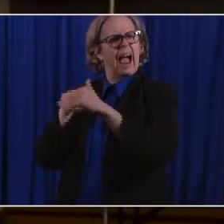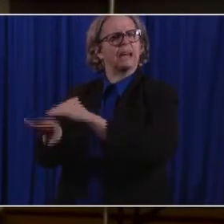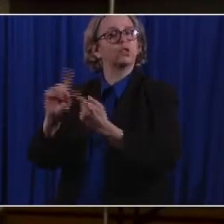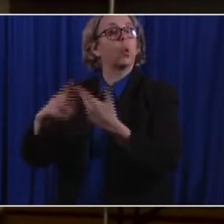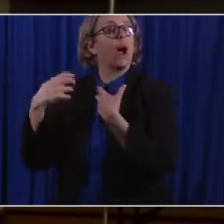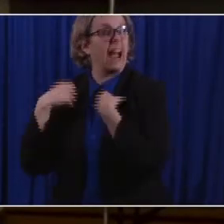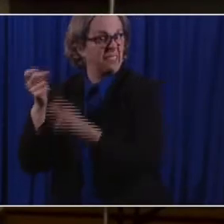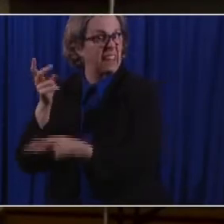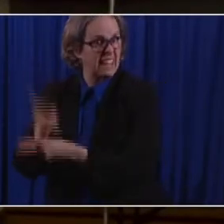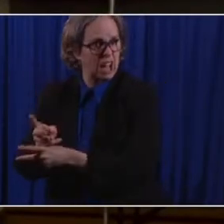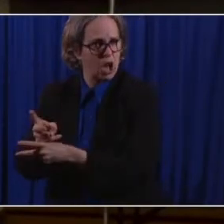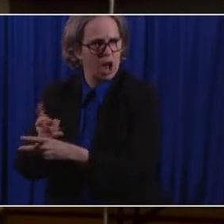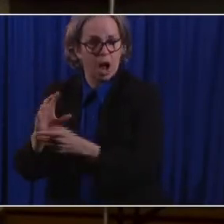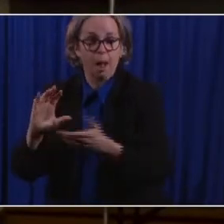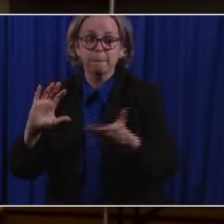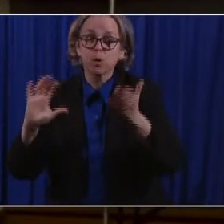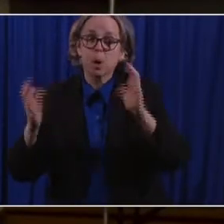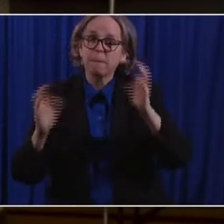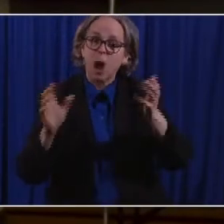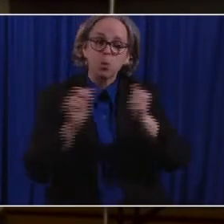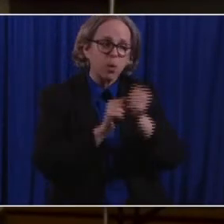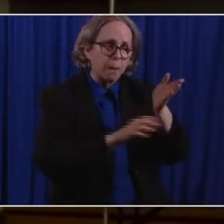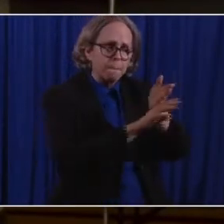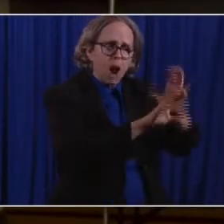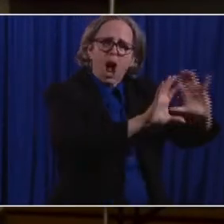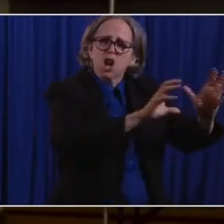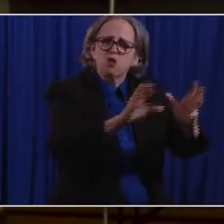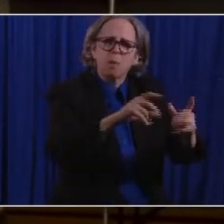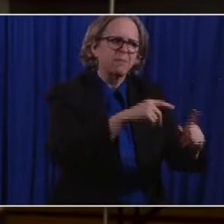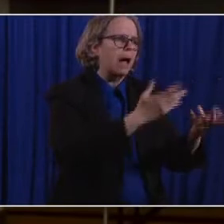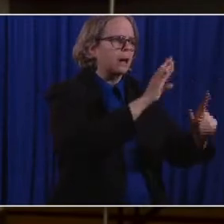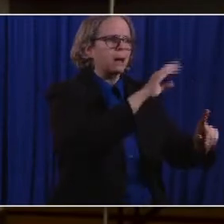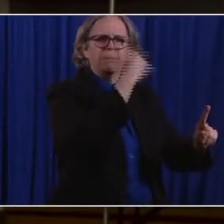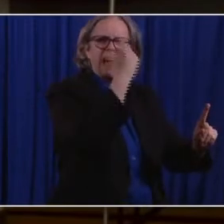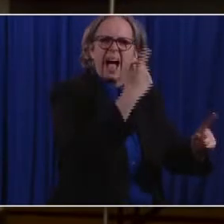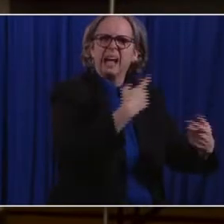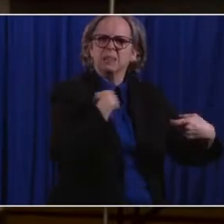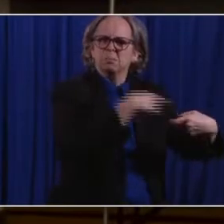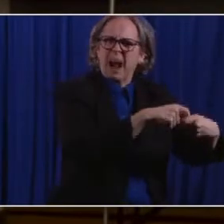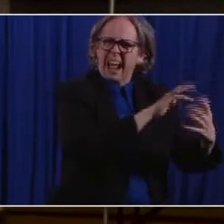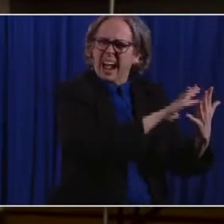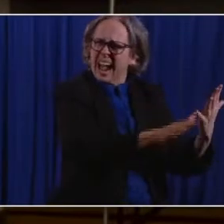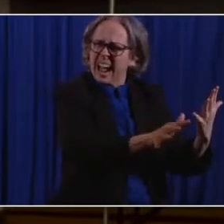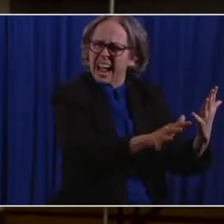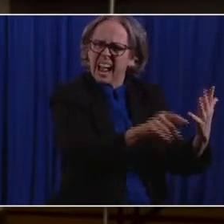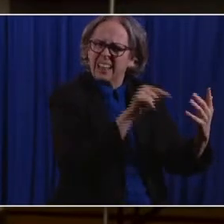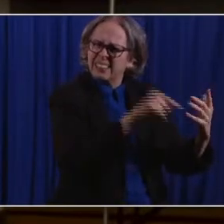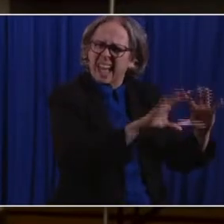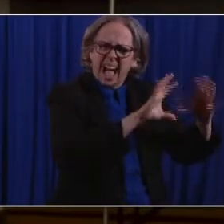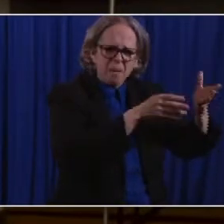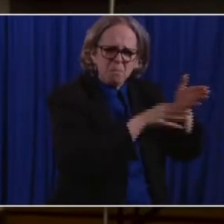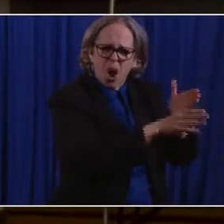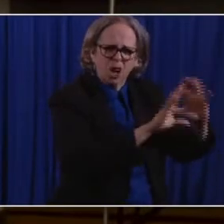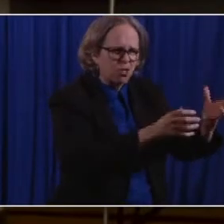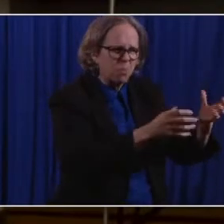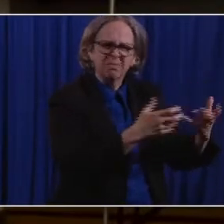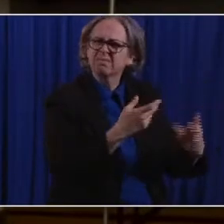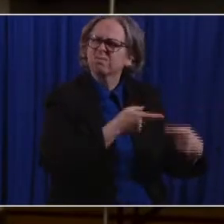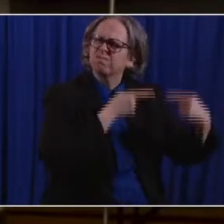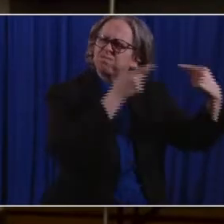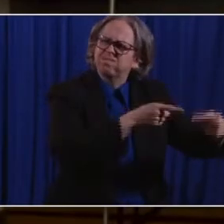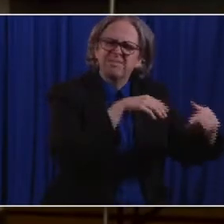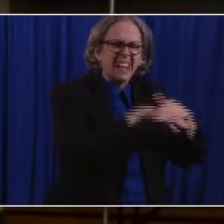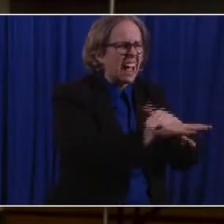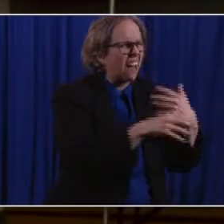individual, you tend to fare much worse in terms of health outcomes, and you have less opportunity to be healthy. And that's just not right. And